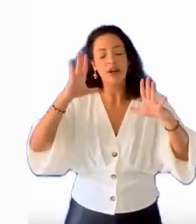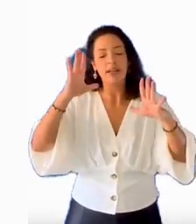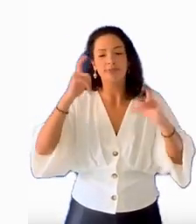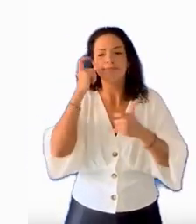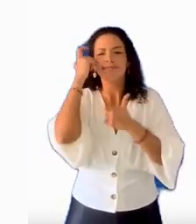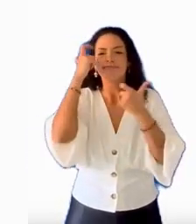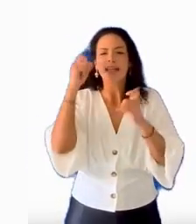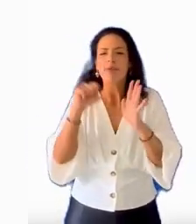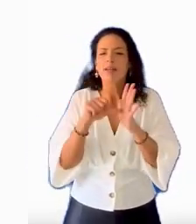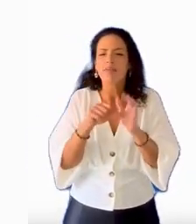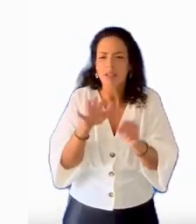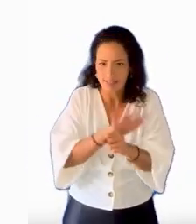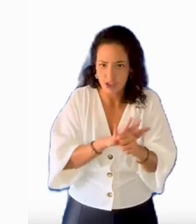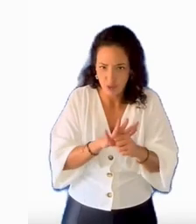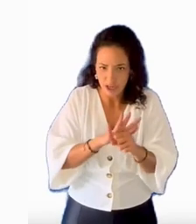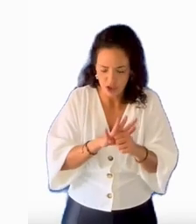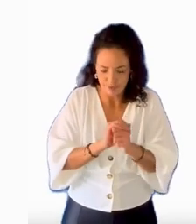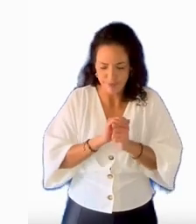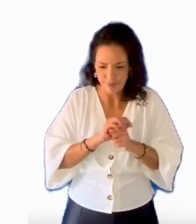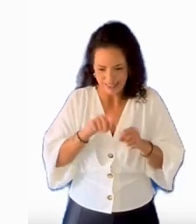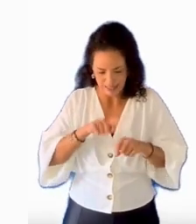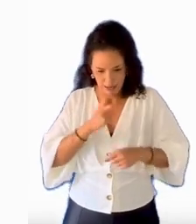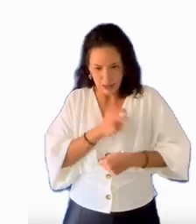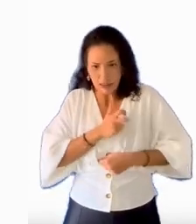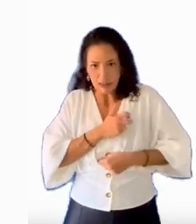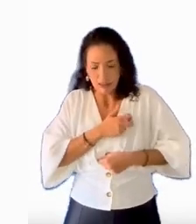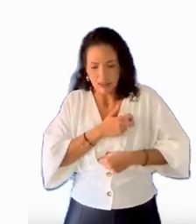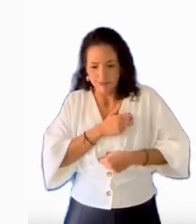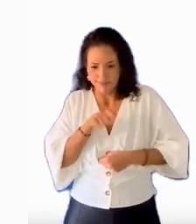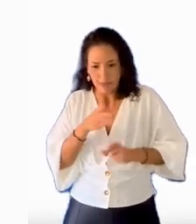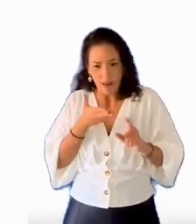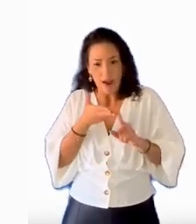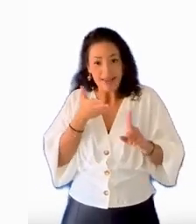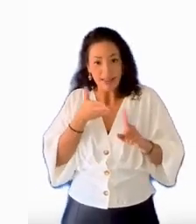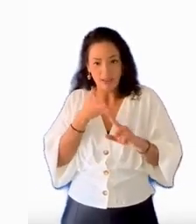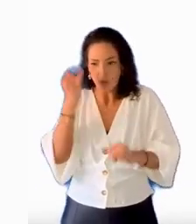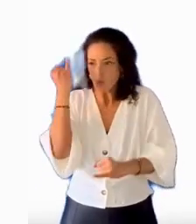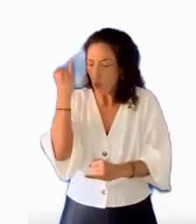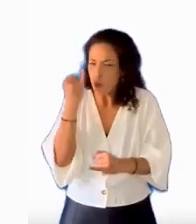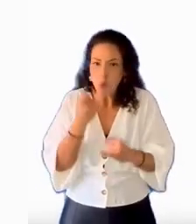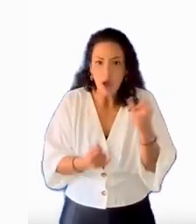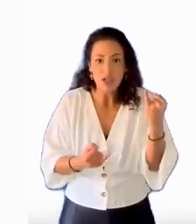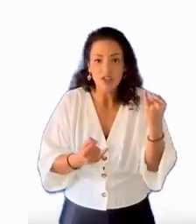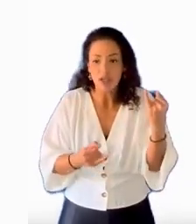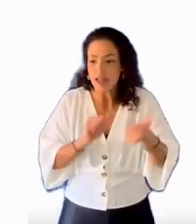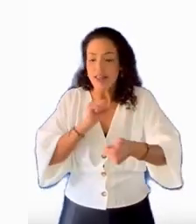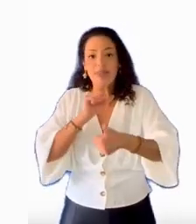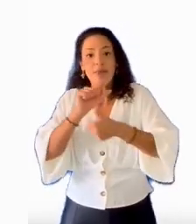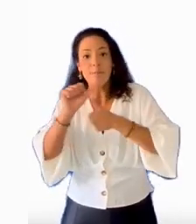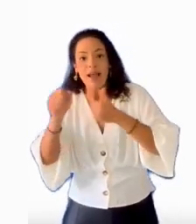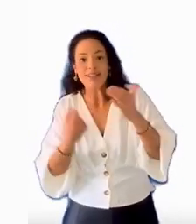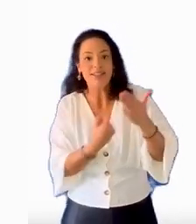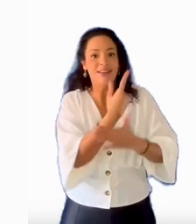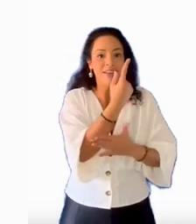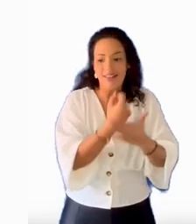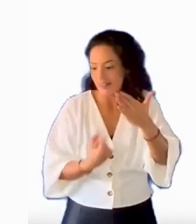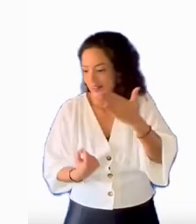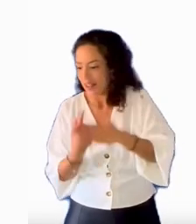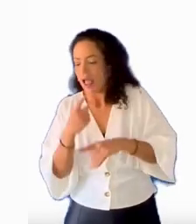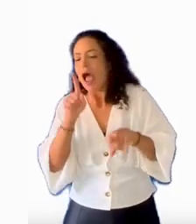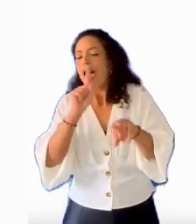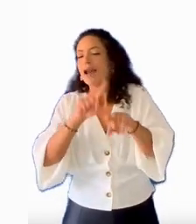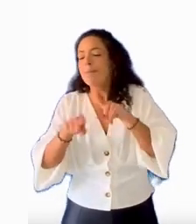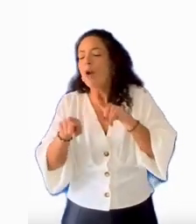consider a difficult situation which is creating anxiety and to identify the worst case scenario, the best case scenario, and the most likely